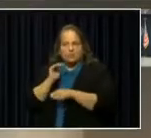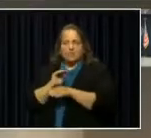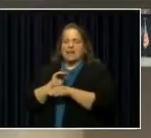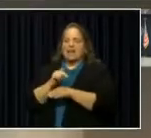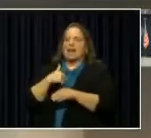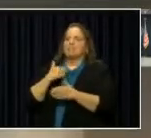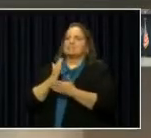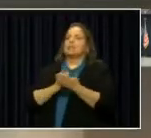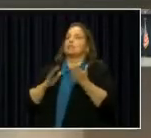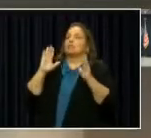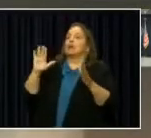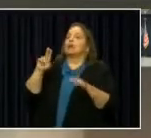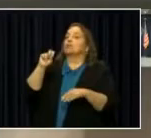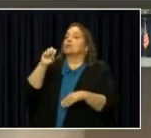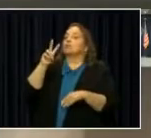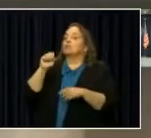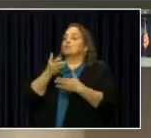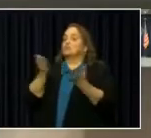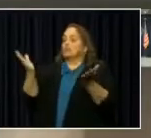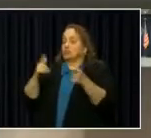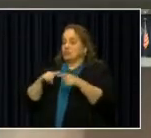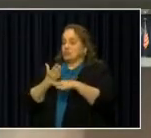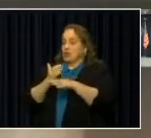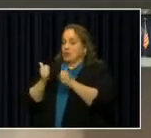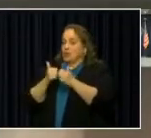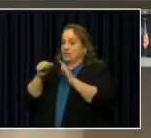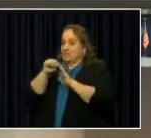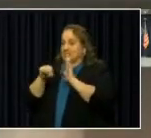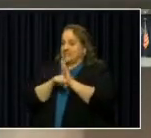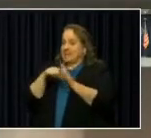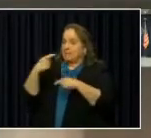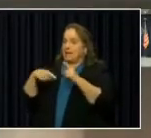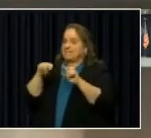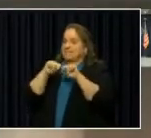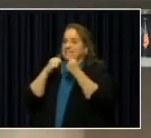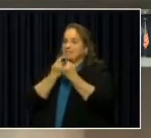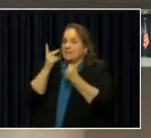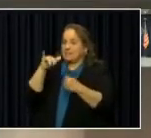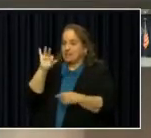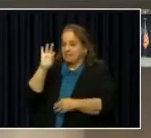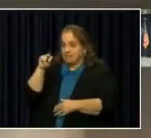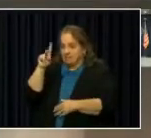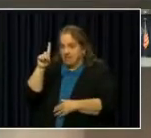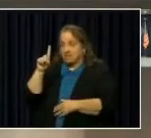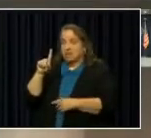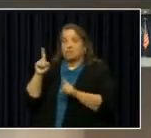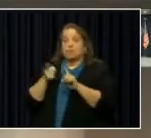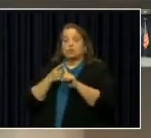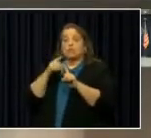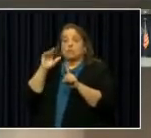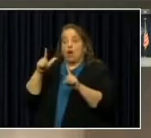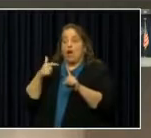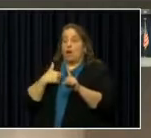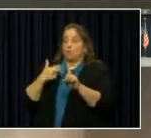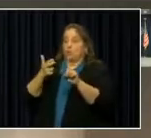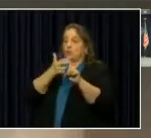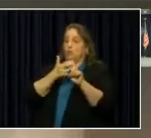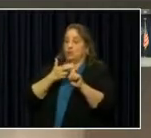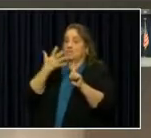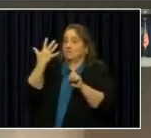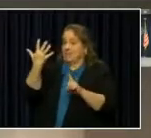some great news to share with the state about the Team Kentucky Fund. First of all, I have recruited